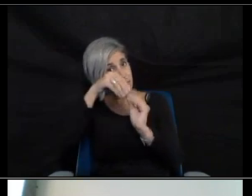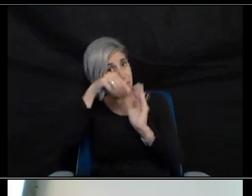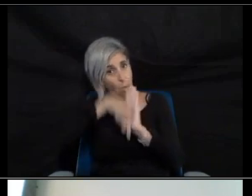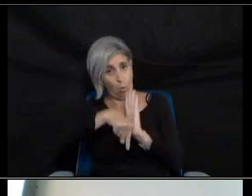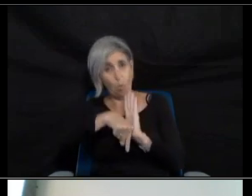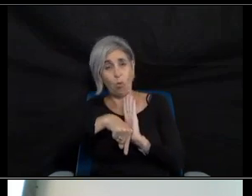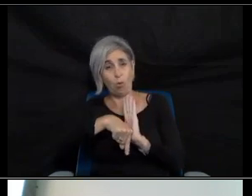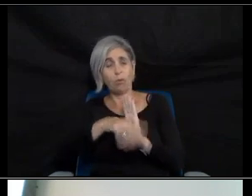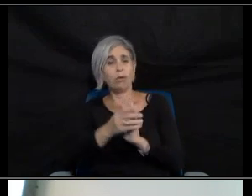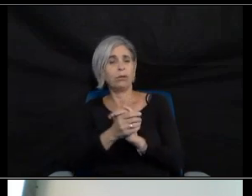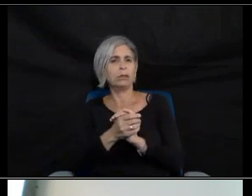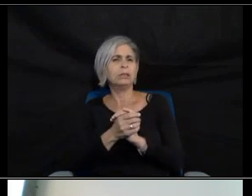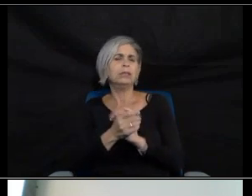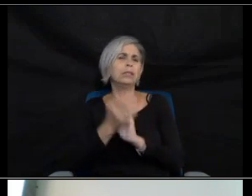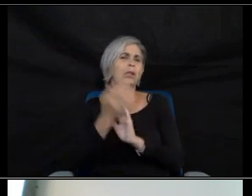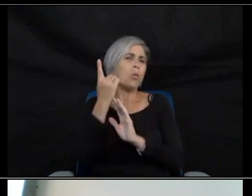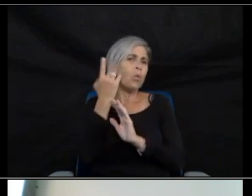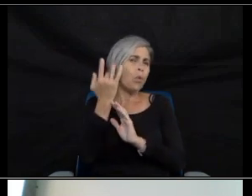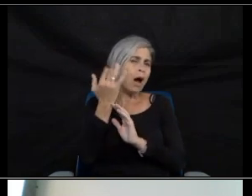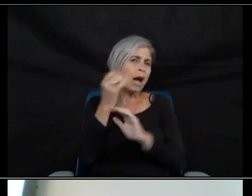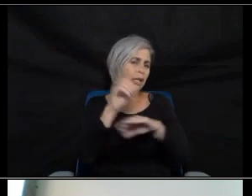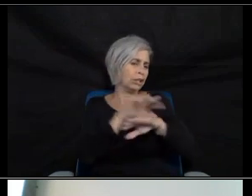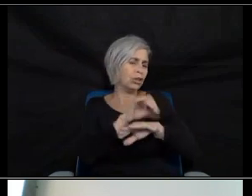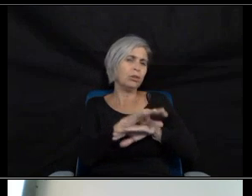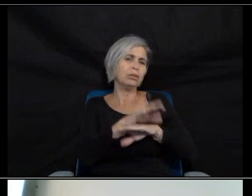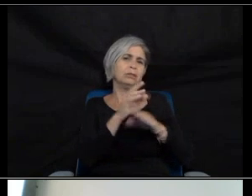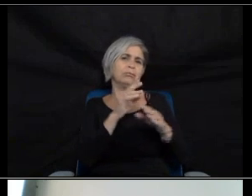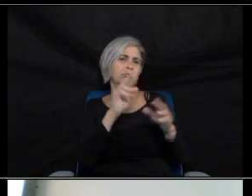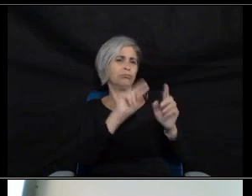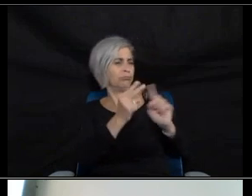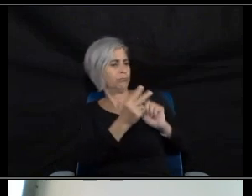discuss. Because one of the consultant scopes of services,